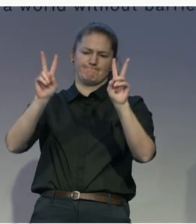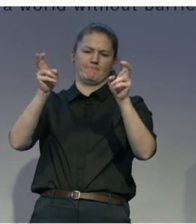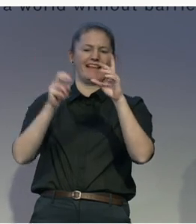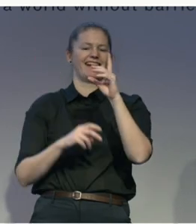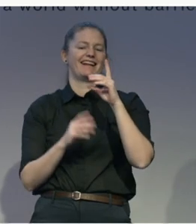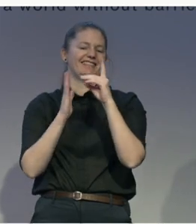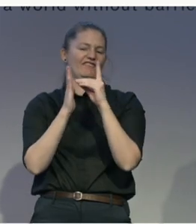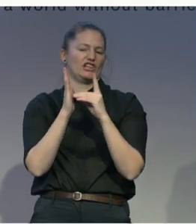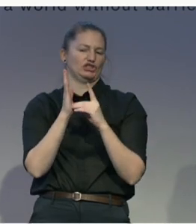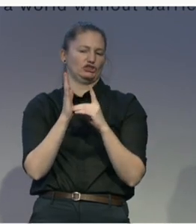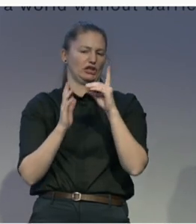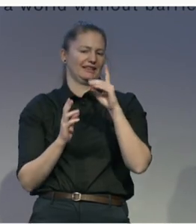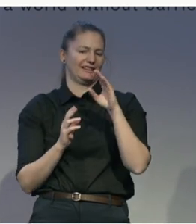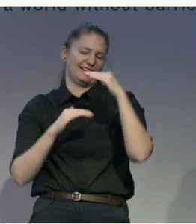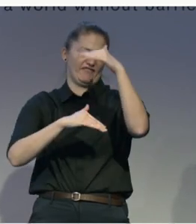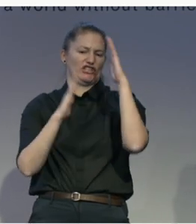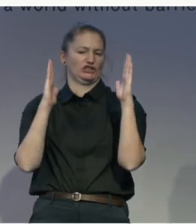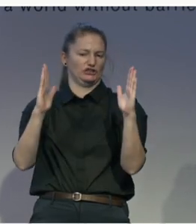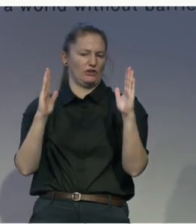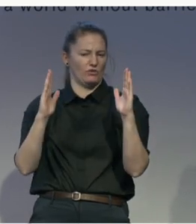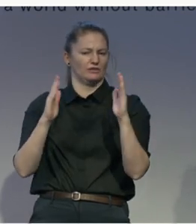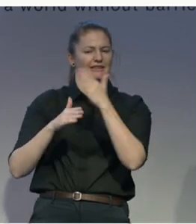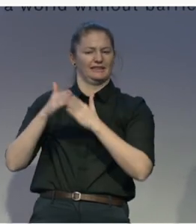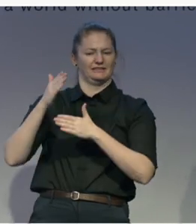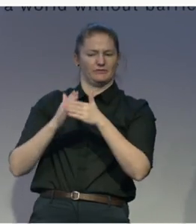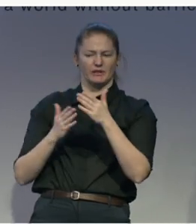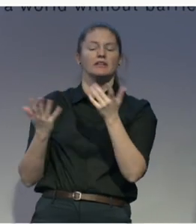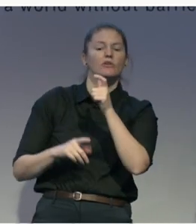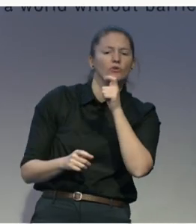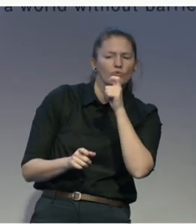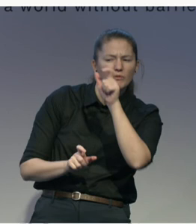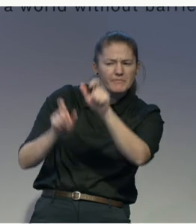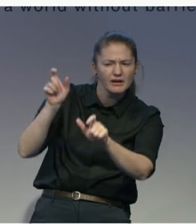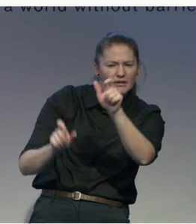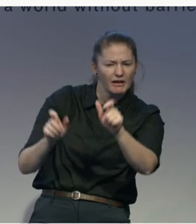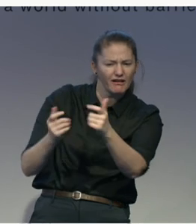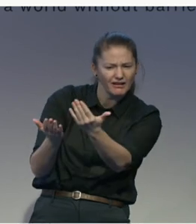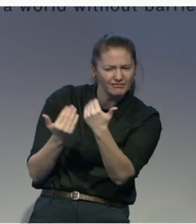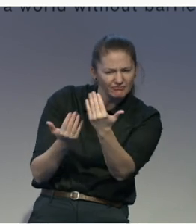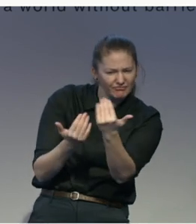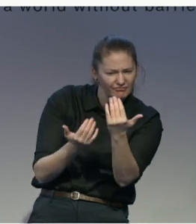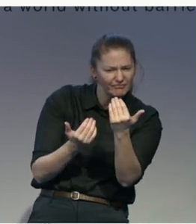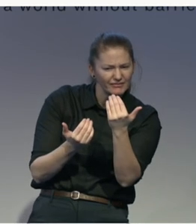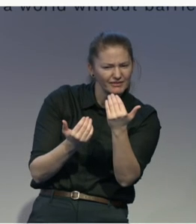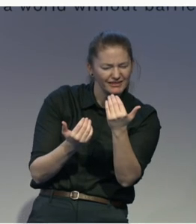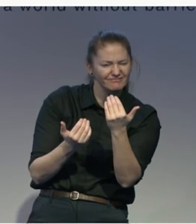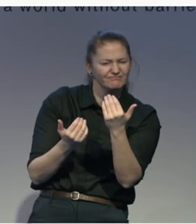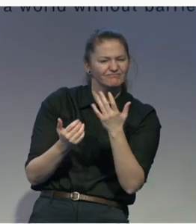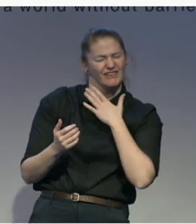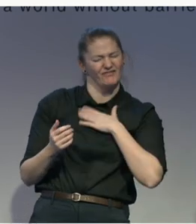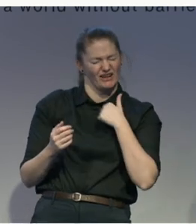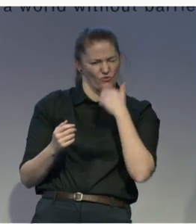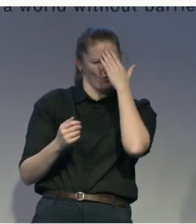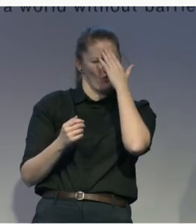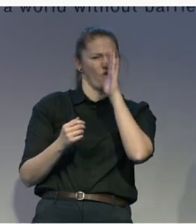the conference, number one, who gets invited, so that definition of disability? And in particular, I'm just thinking about